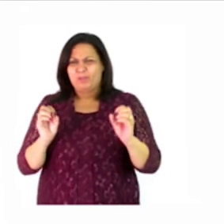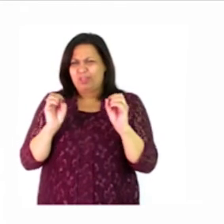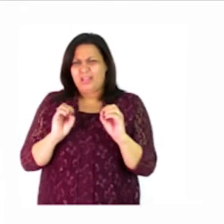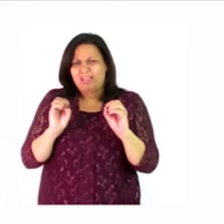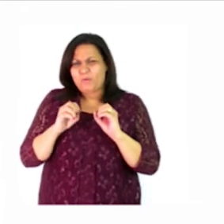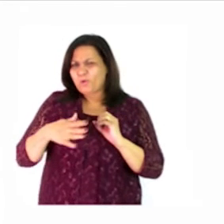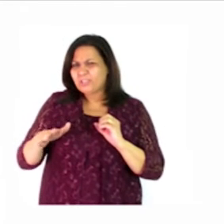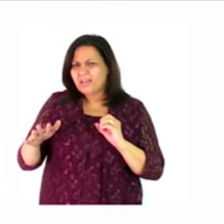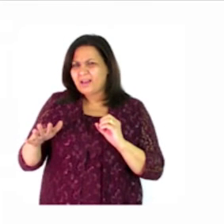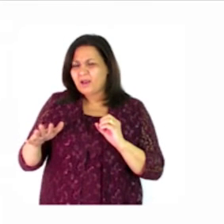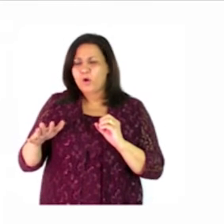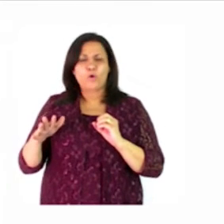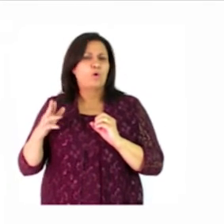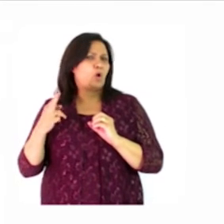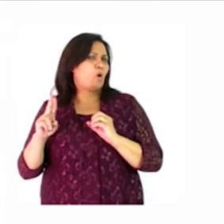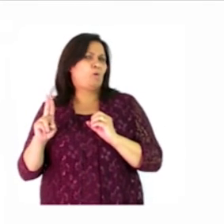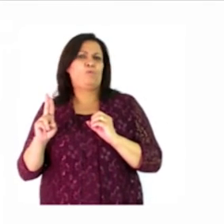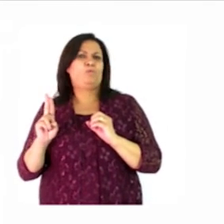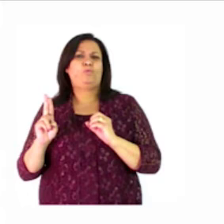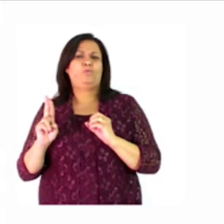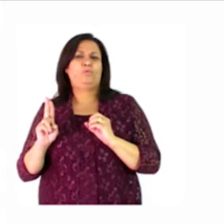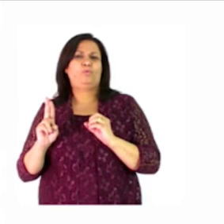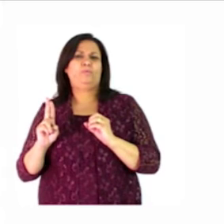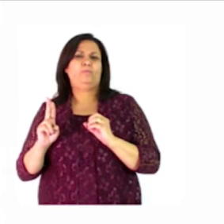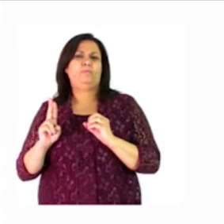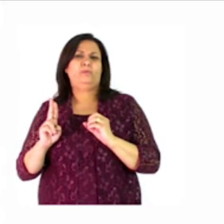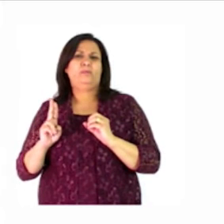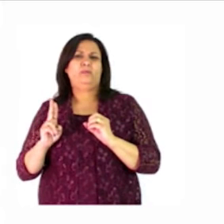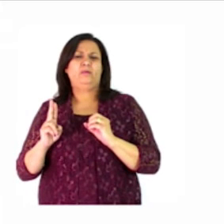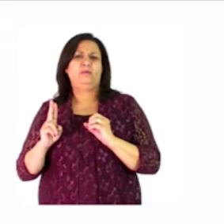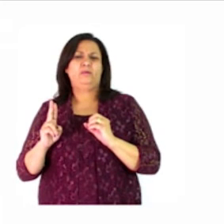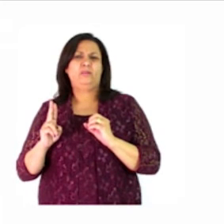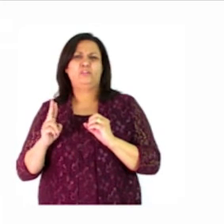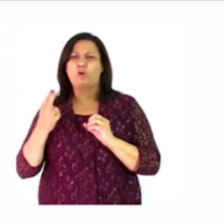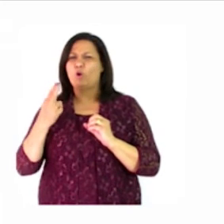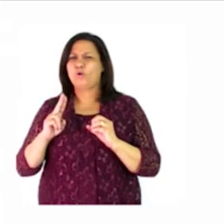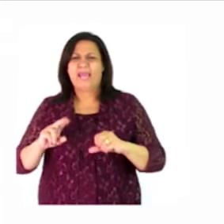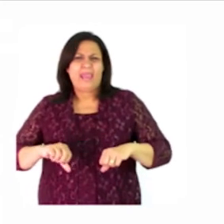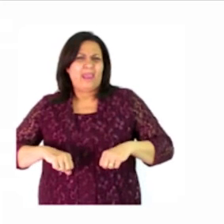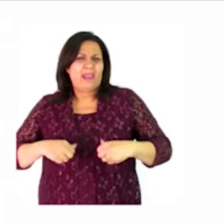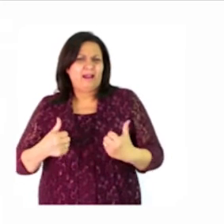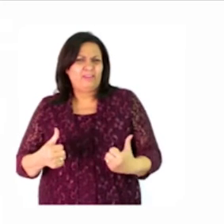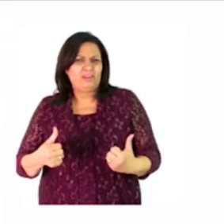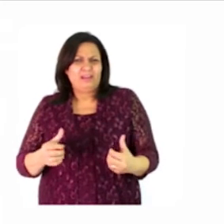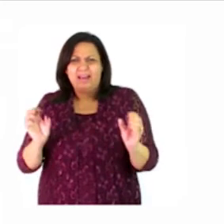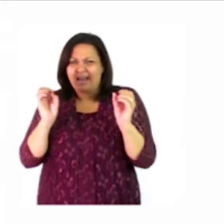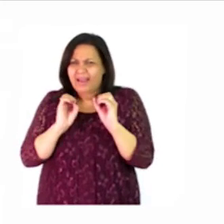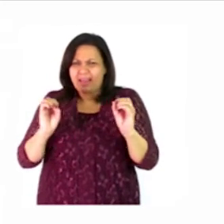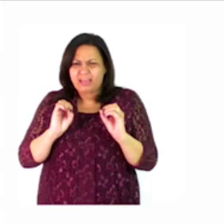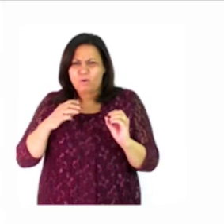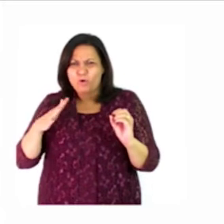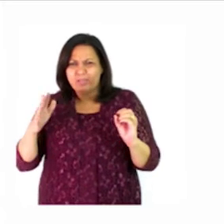water? No. It would not be healthy for you to stay without drinking